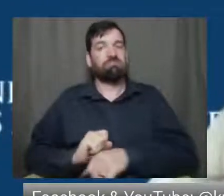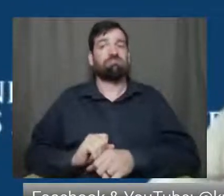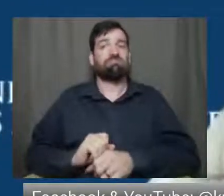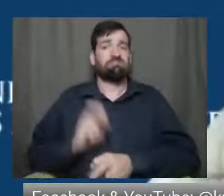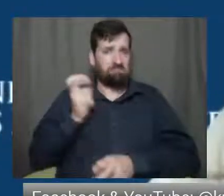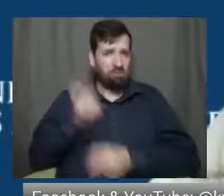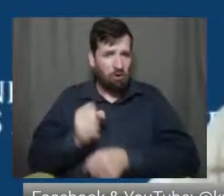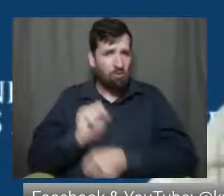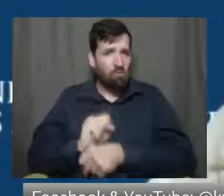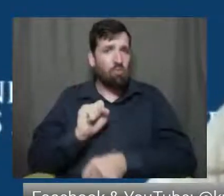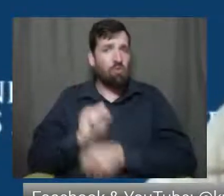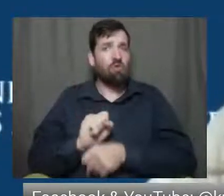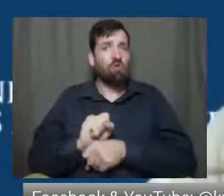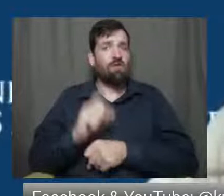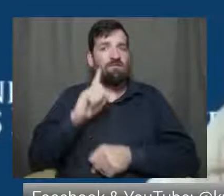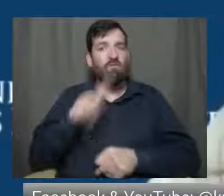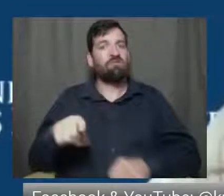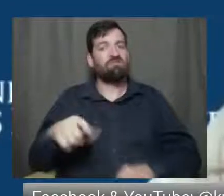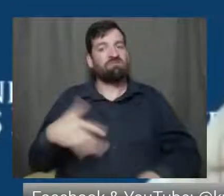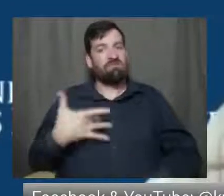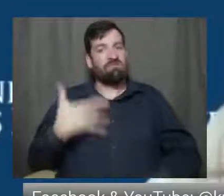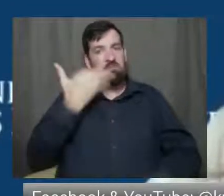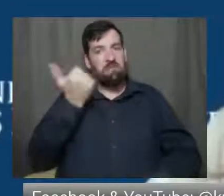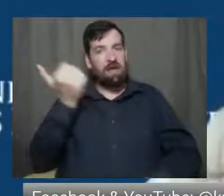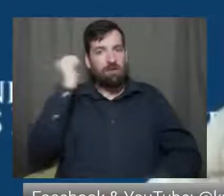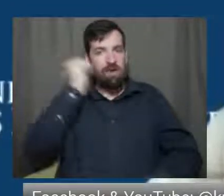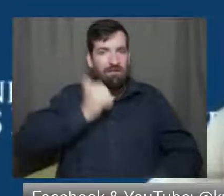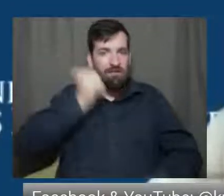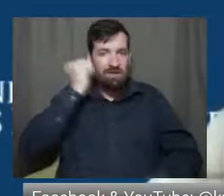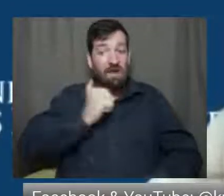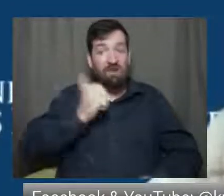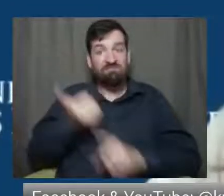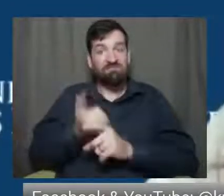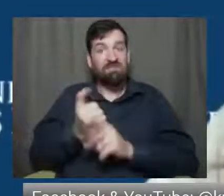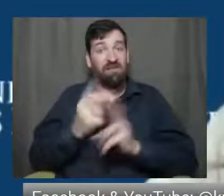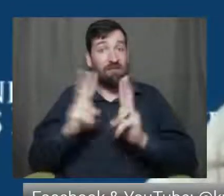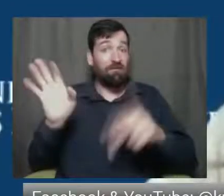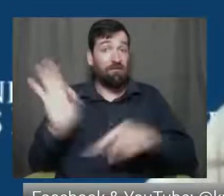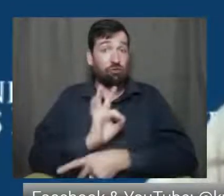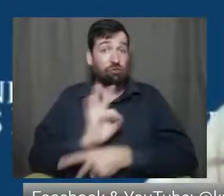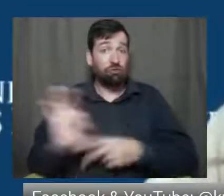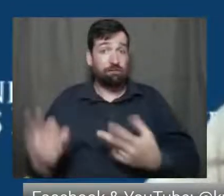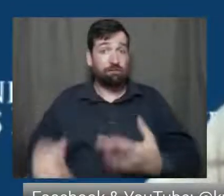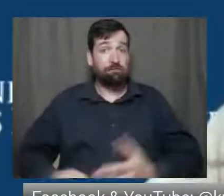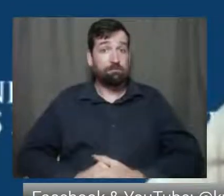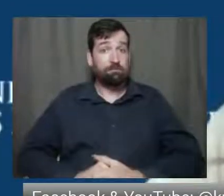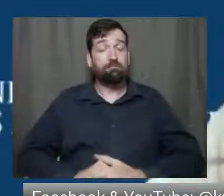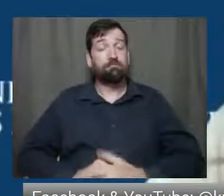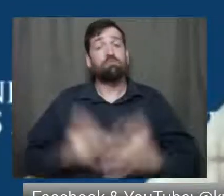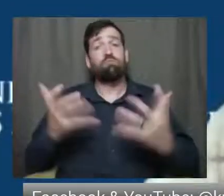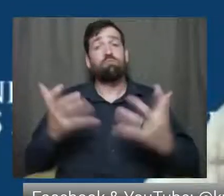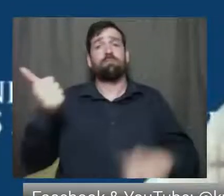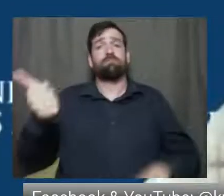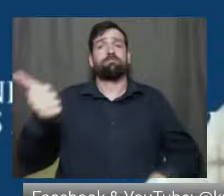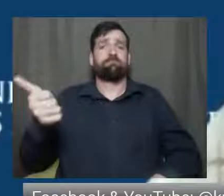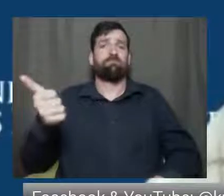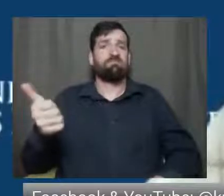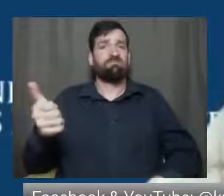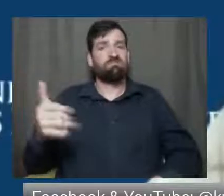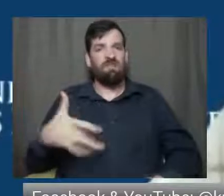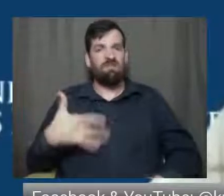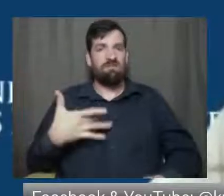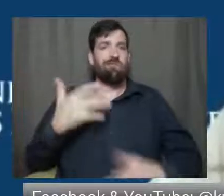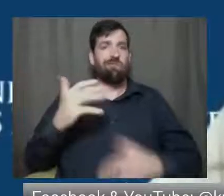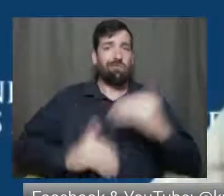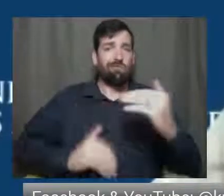to make them feel better every day, and he's very functional with them. So we wanted him to feel comfortable and